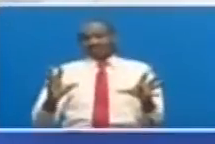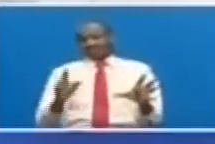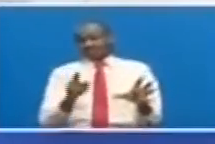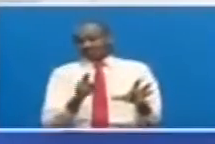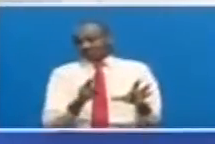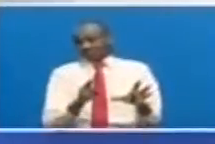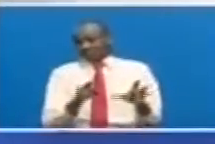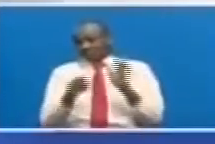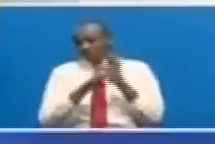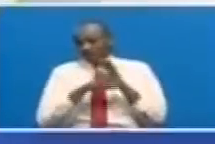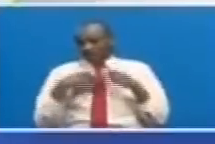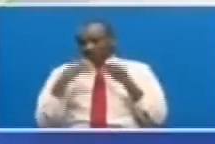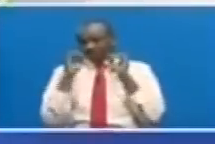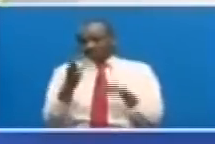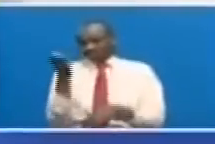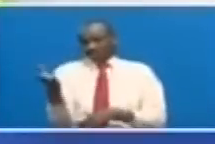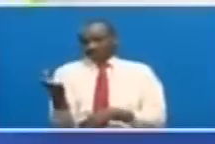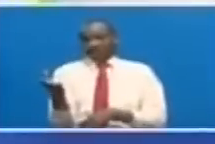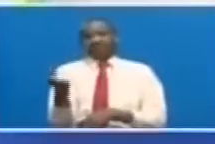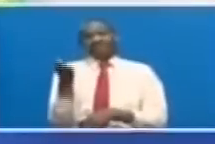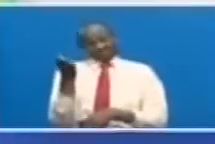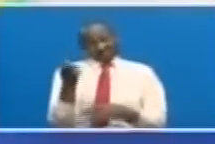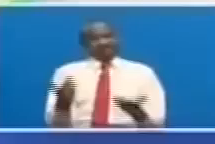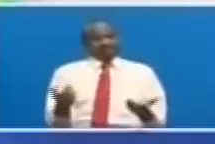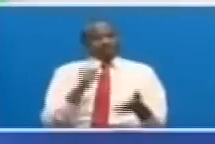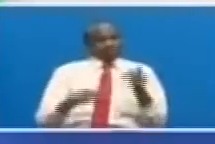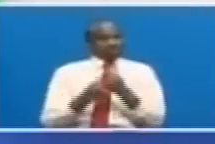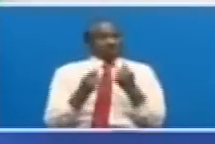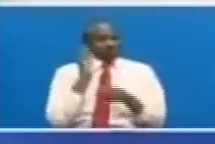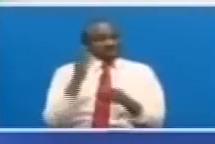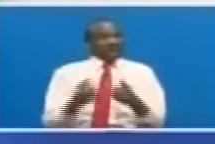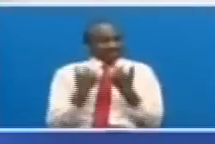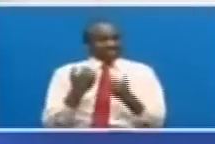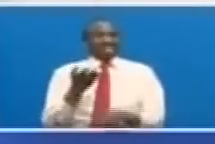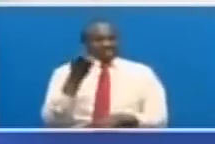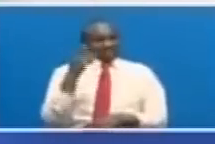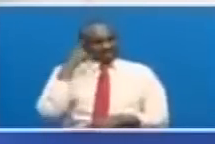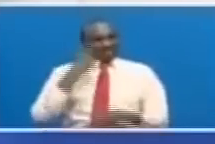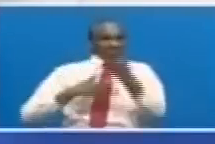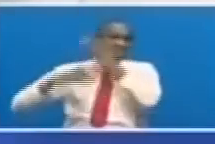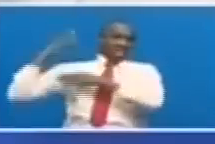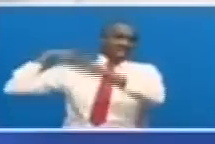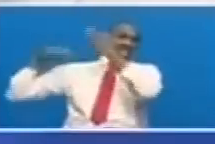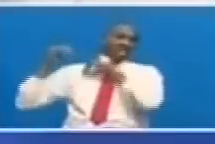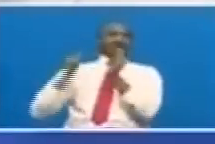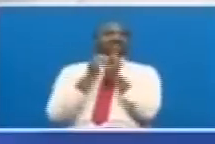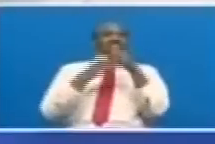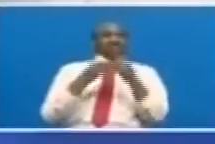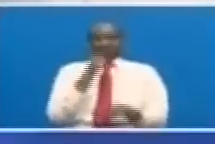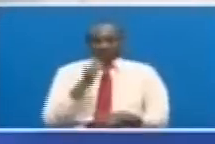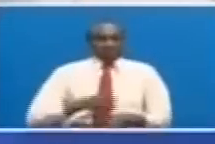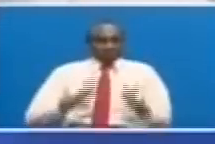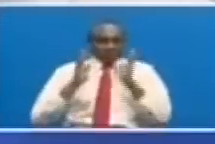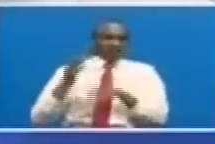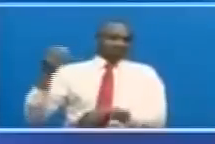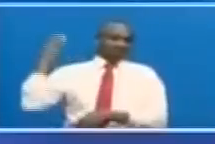there is no vaccination program and immunization program going on there, I think we are going back to the 80s. We are going